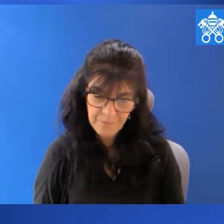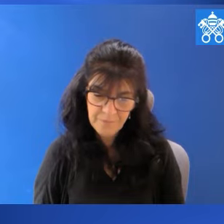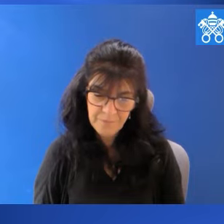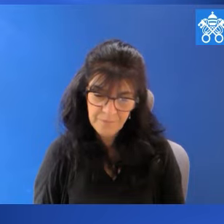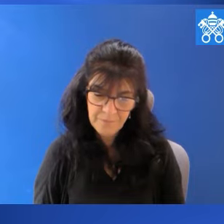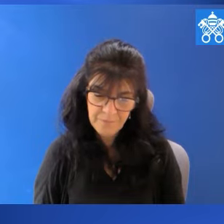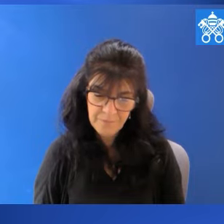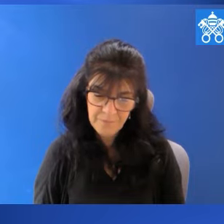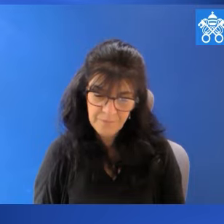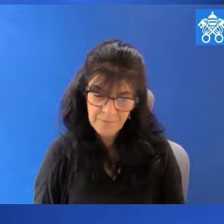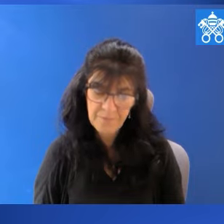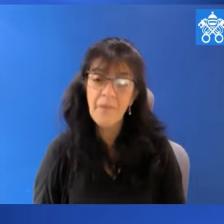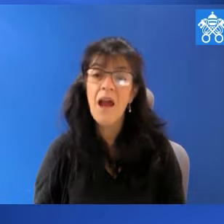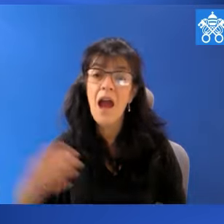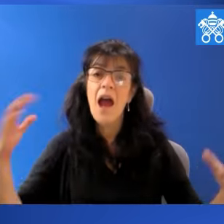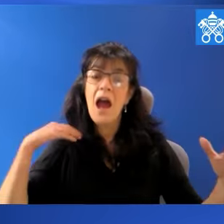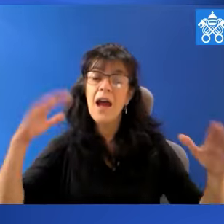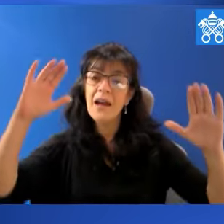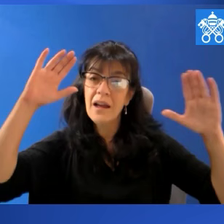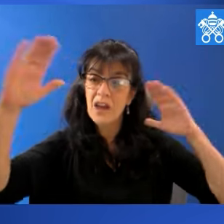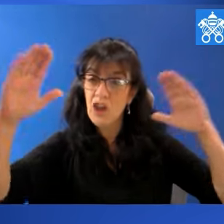En s'adressant aux francophones,